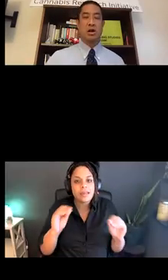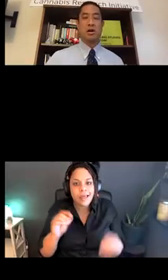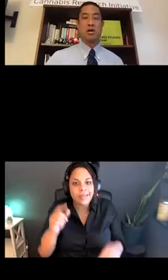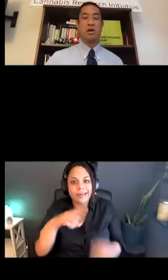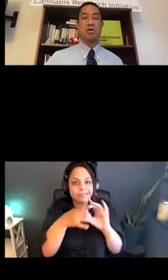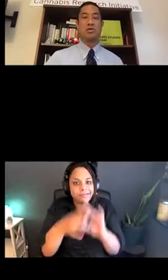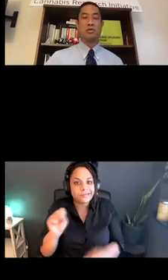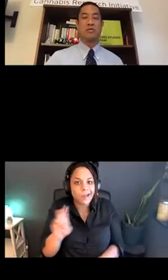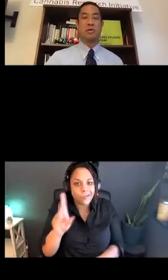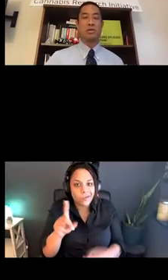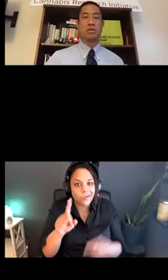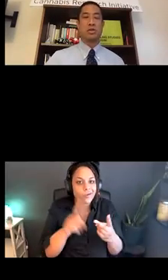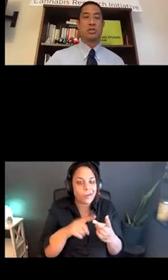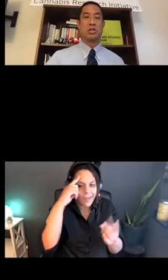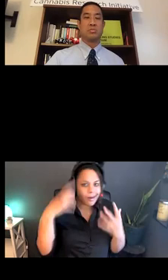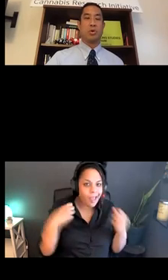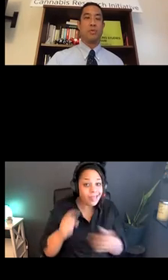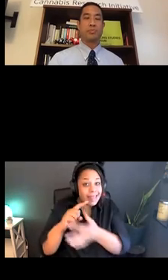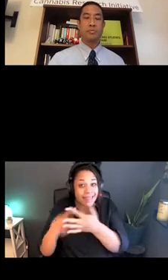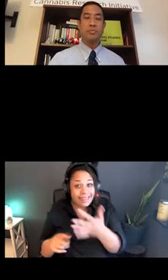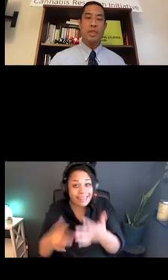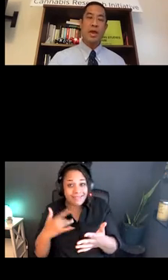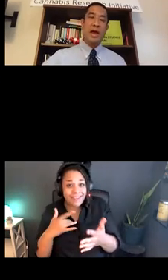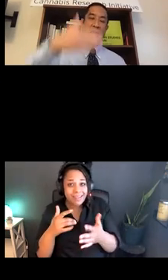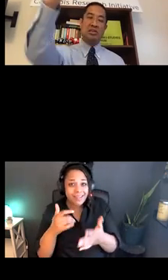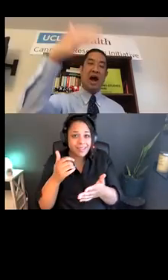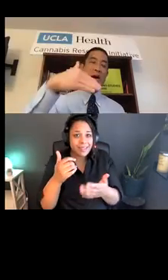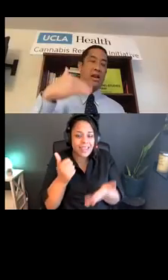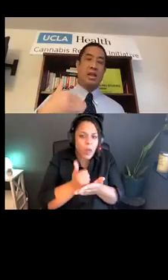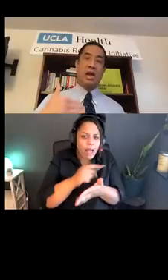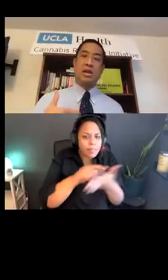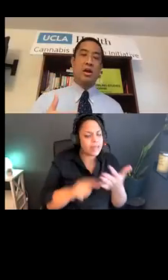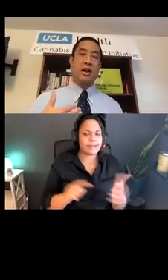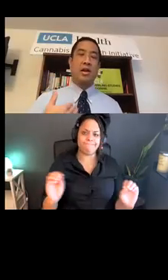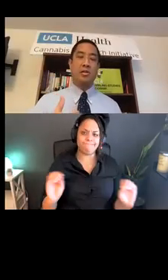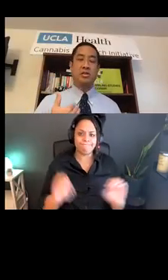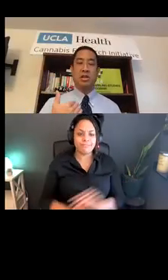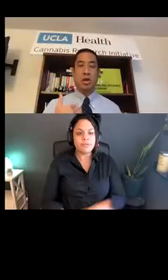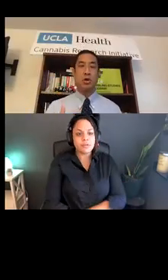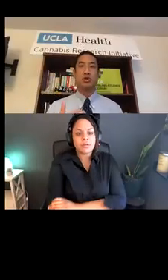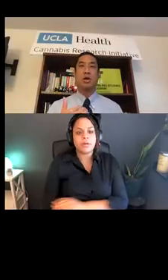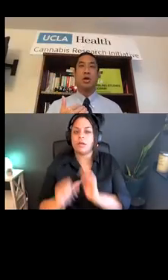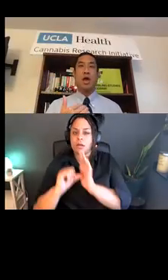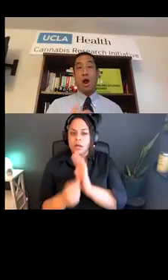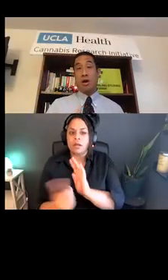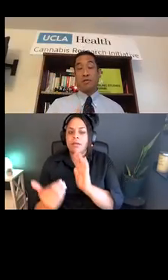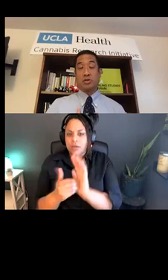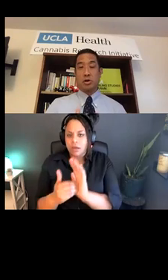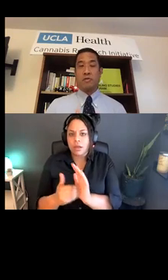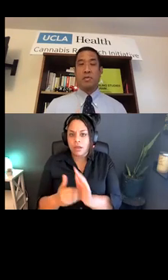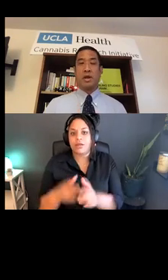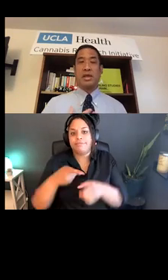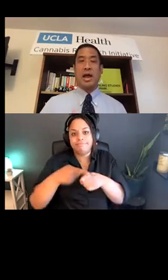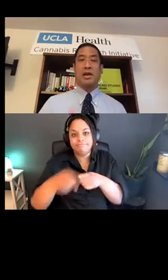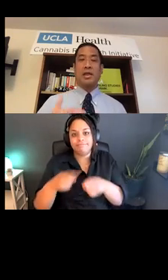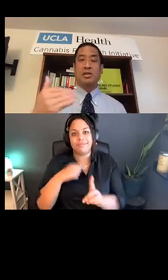these are useful for those conditions at this point. Again, that's highlighted again here, and this is a huge area of concern